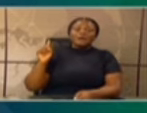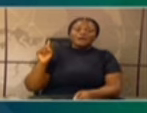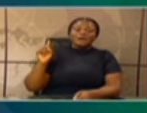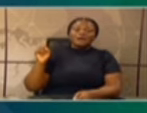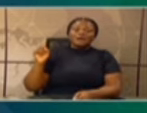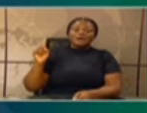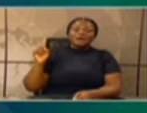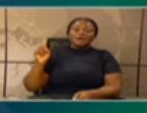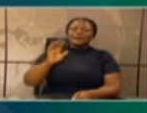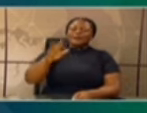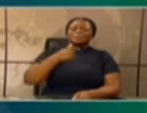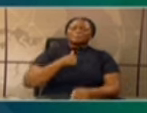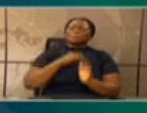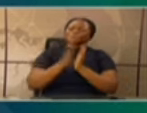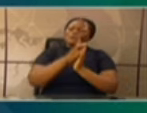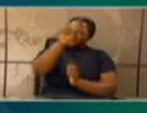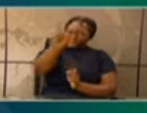But I'm busa.